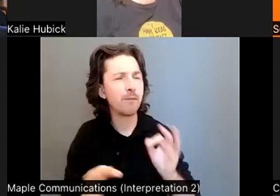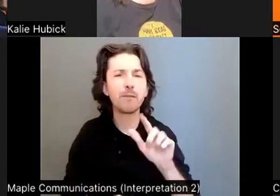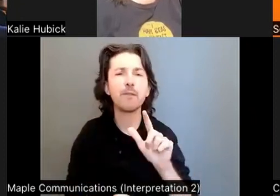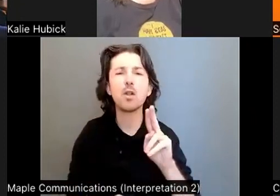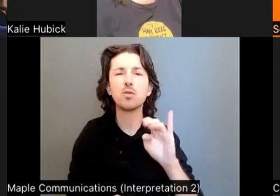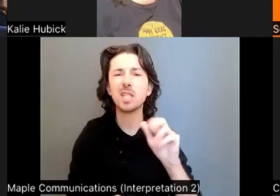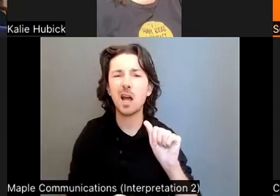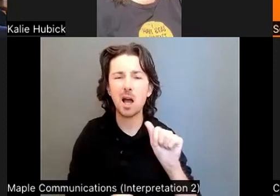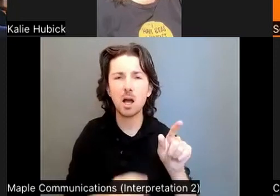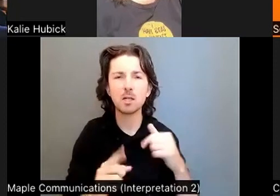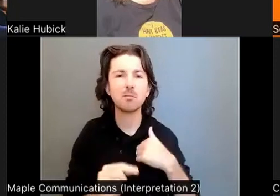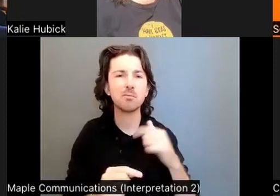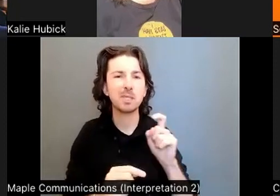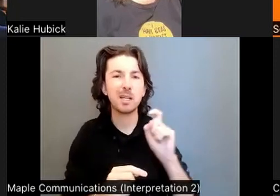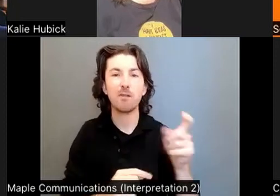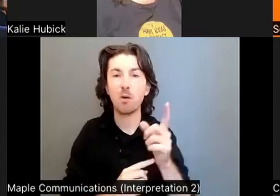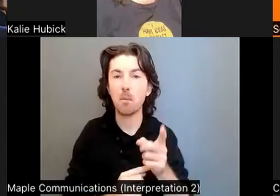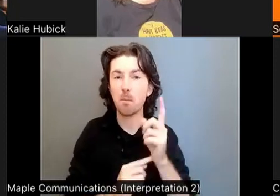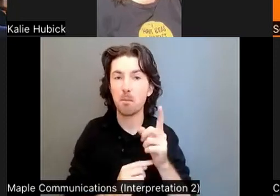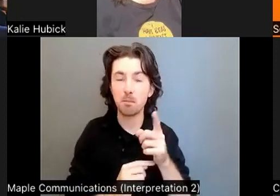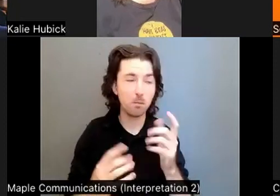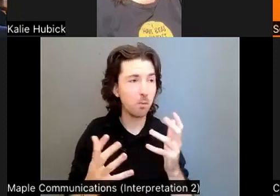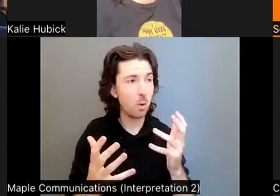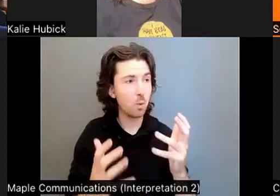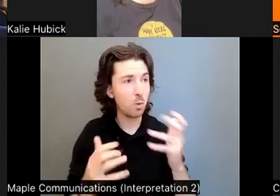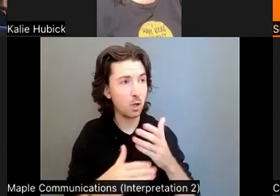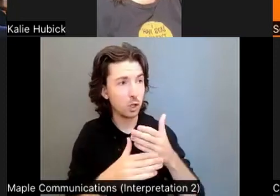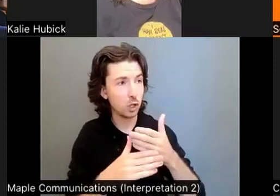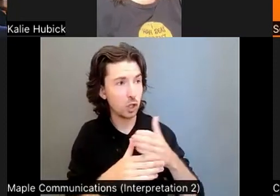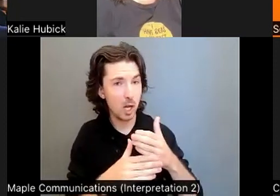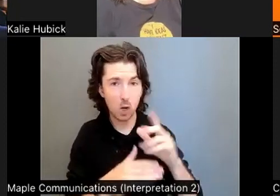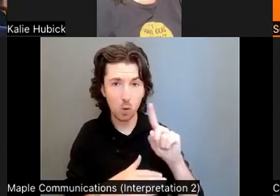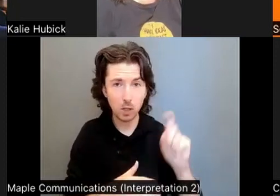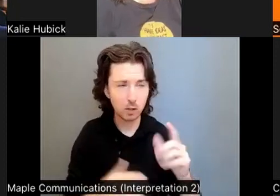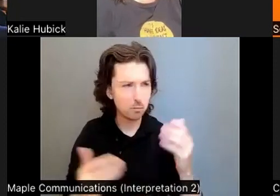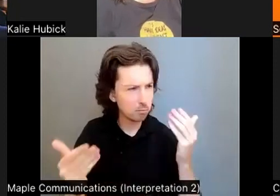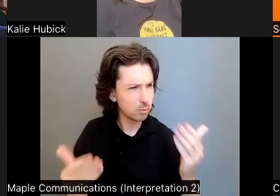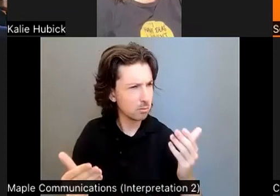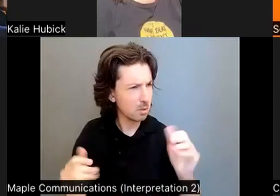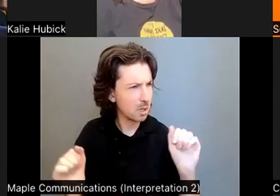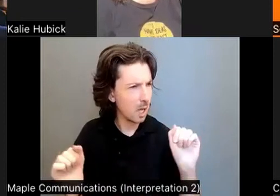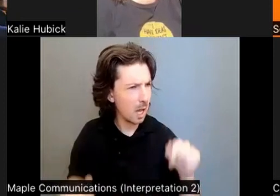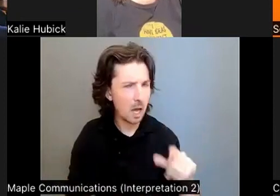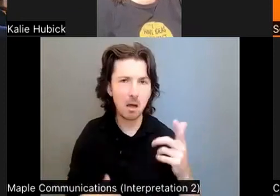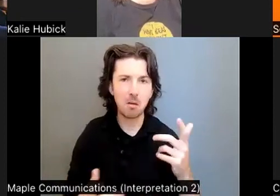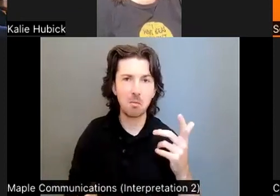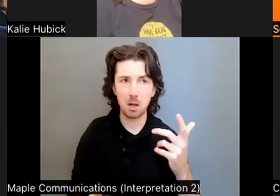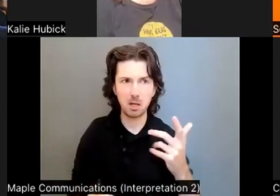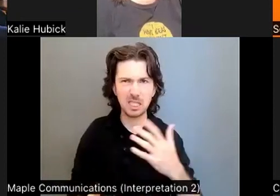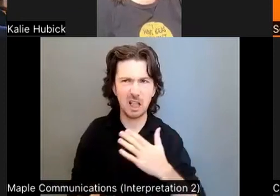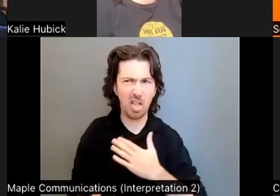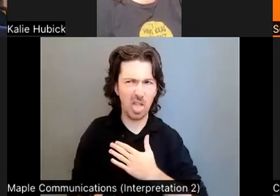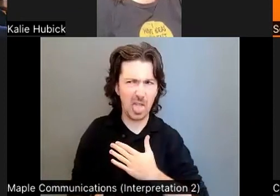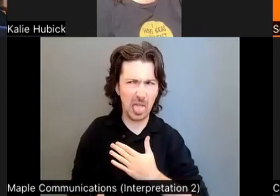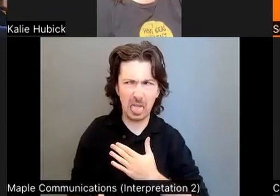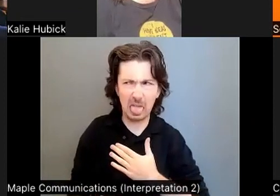Lucia one moment. If you would like to share your questions, there's no obligation, but if you would like people to respond to that, you are welcome to do so